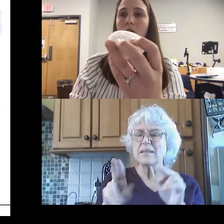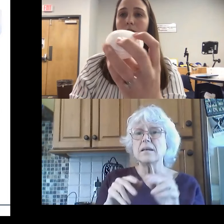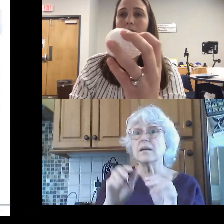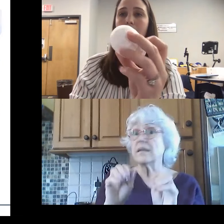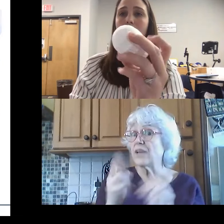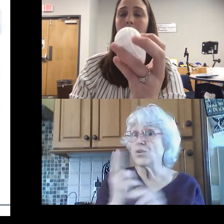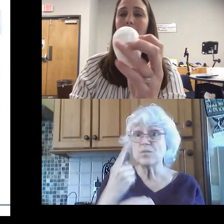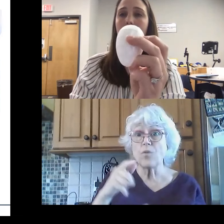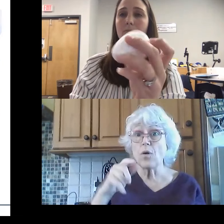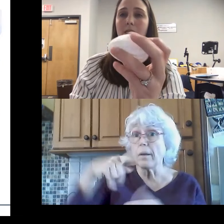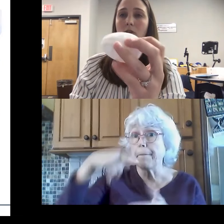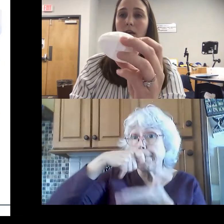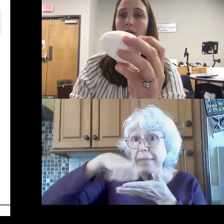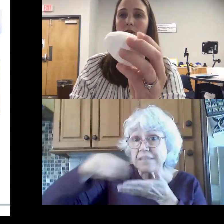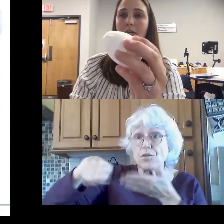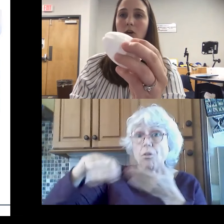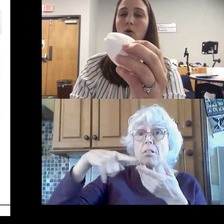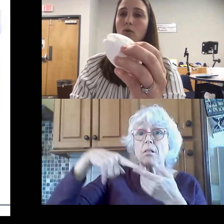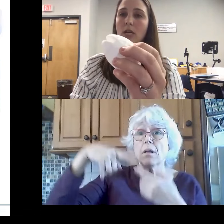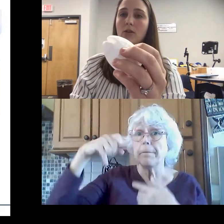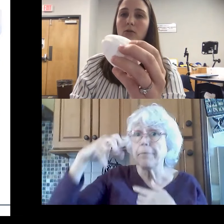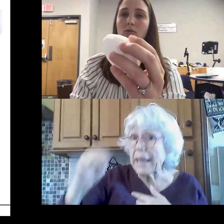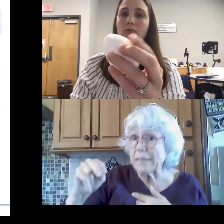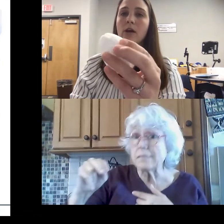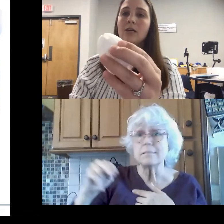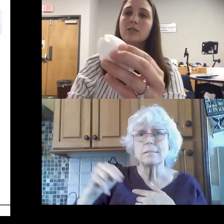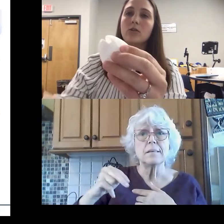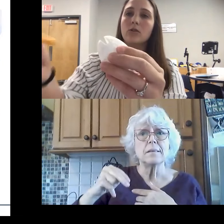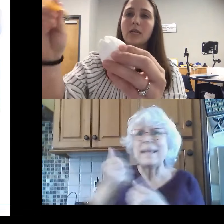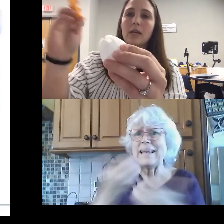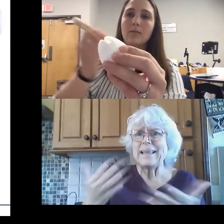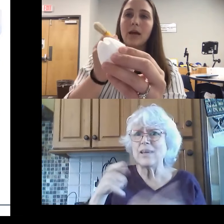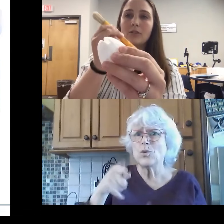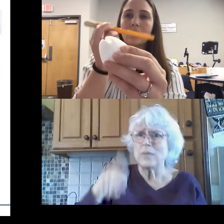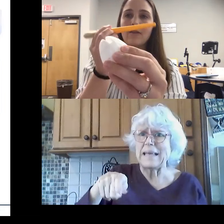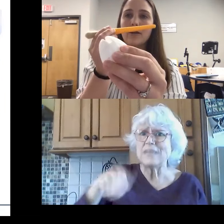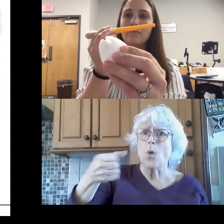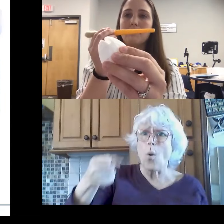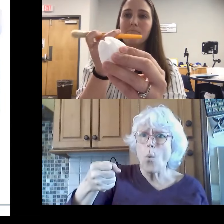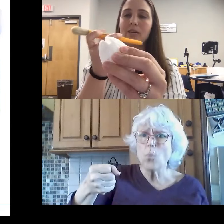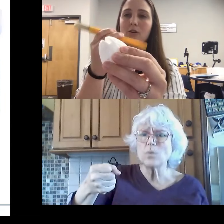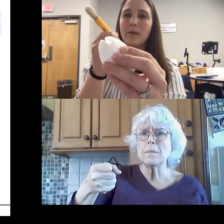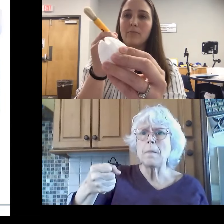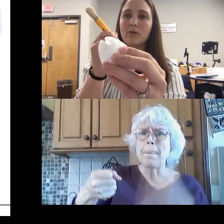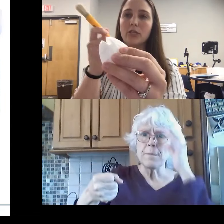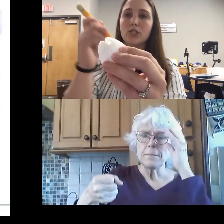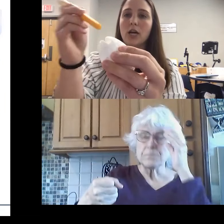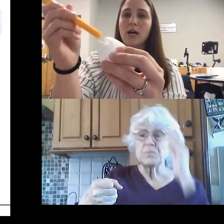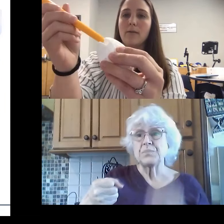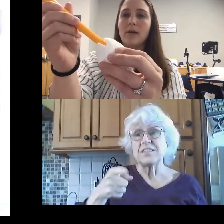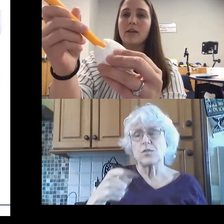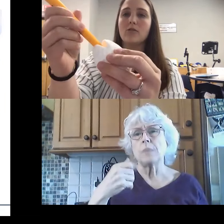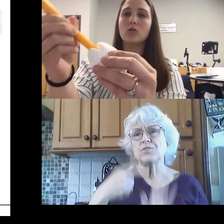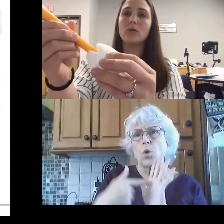or virtually any material that you're trying to hold and use. So you can I'm I just have a bigger paintbrush.